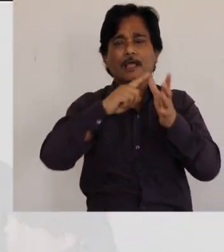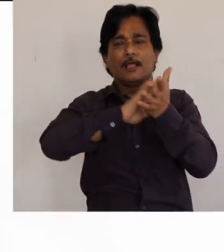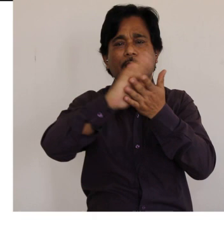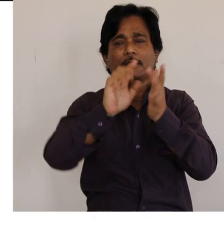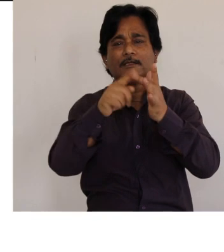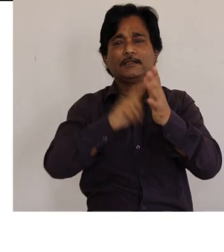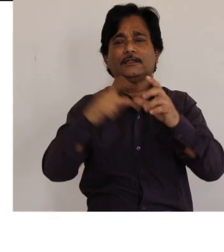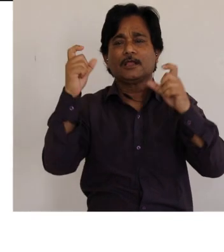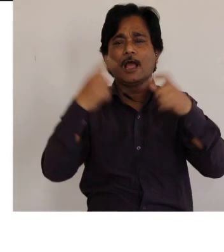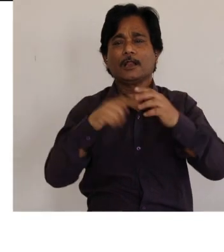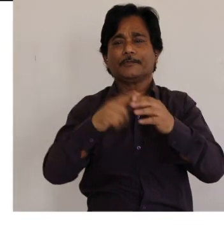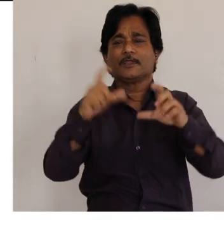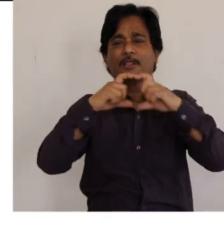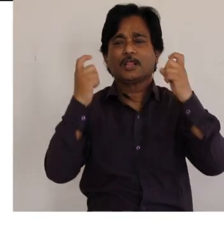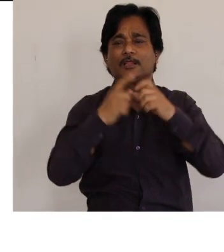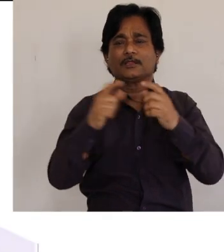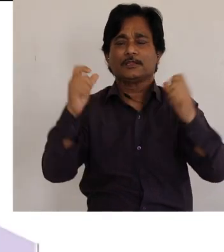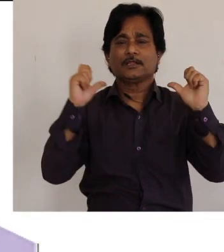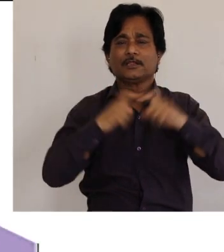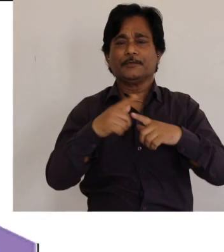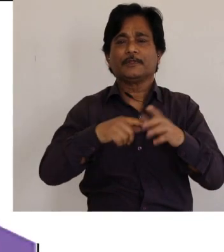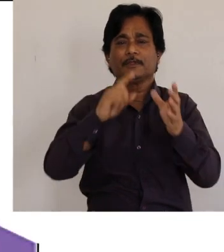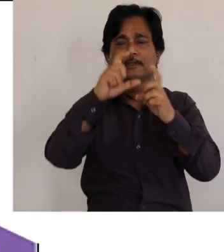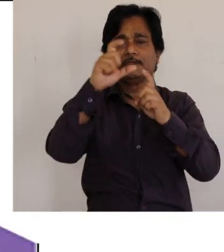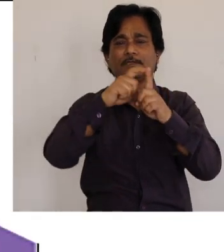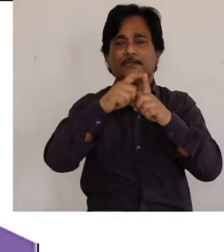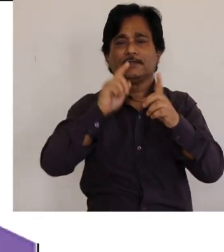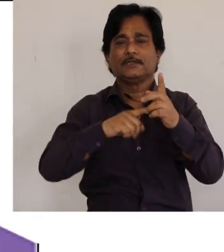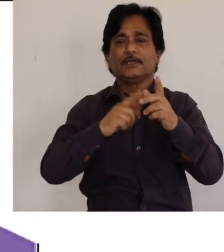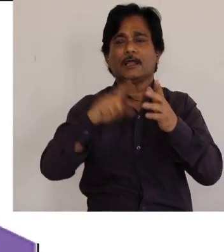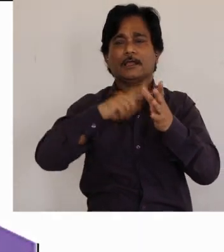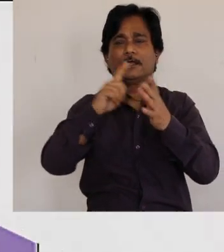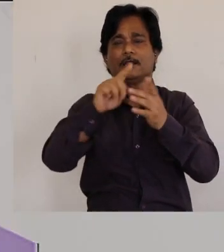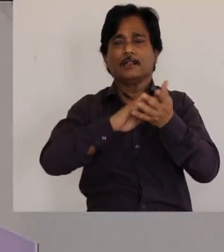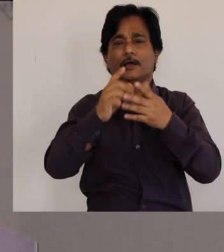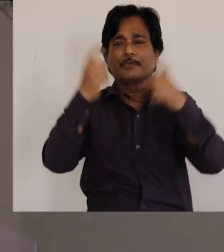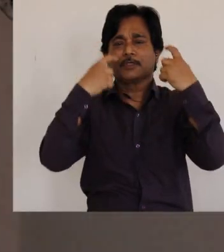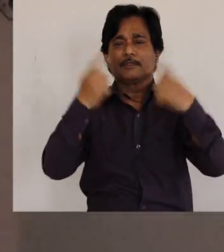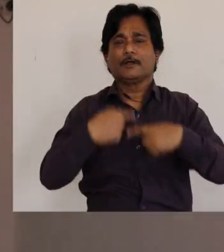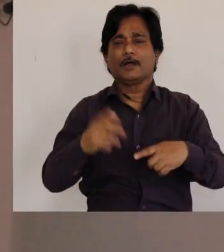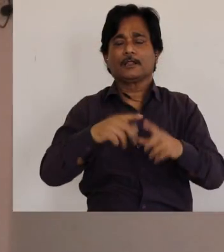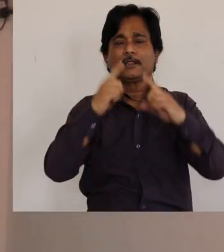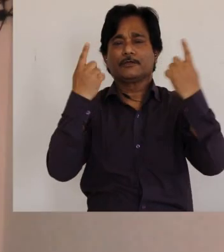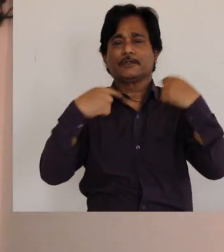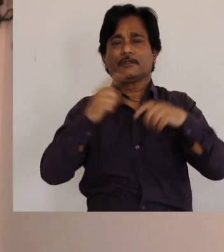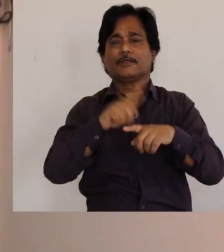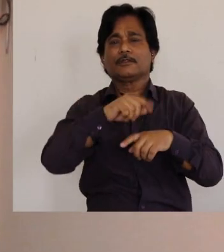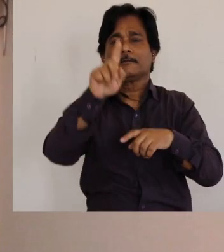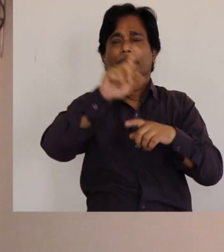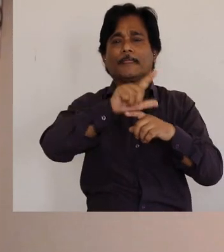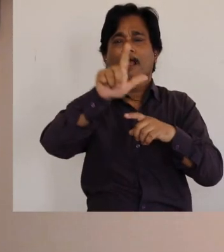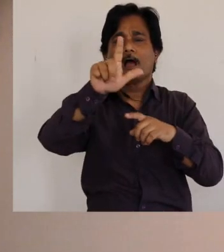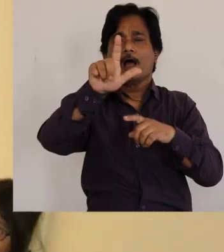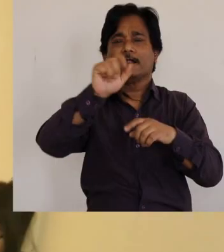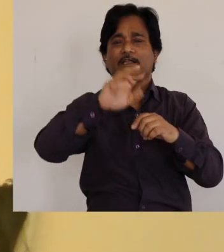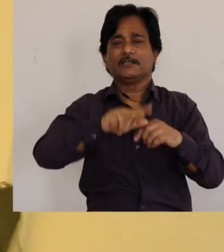among AHI Alumni Coordination Team, CDD, and AHI representatives show a well-organized reunion seminar of